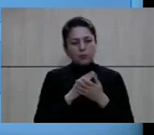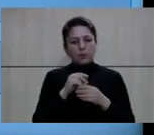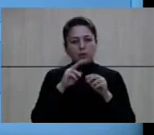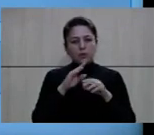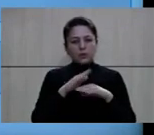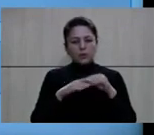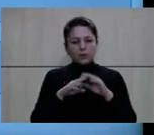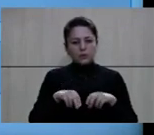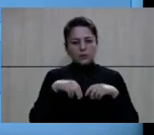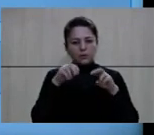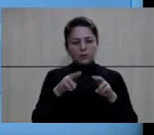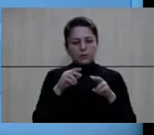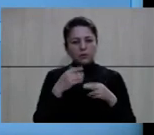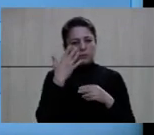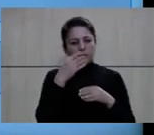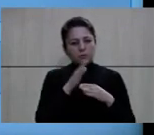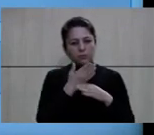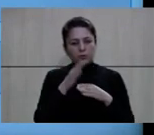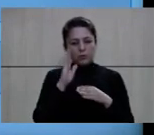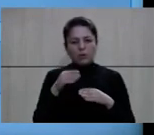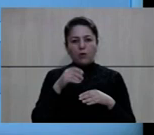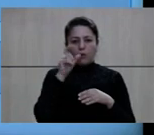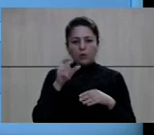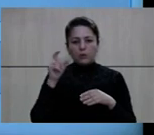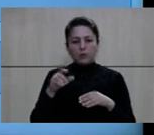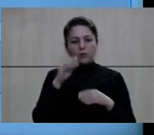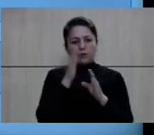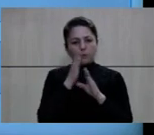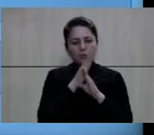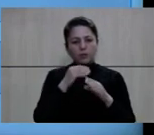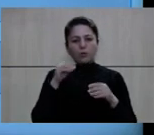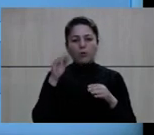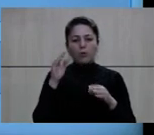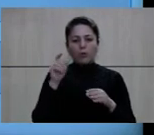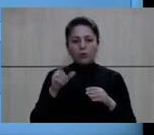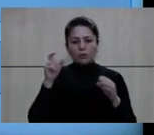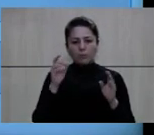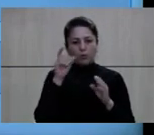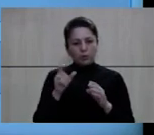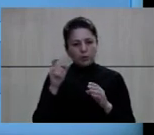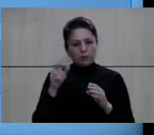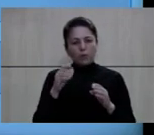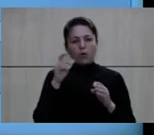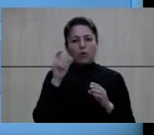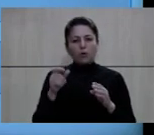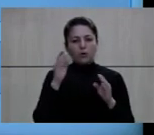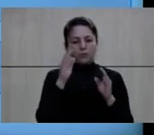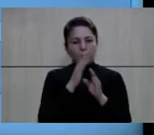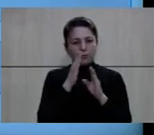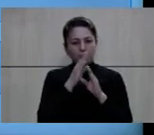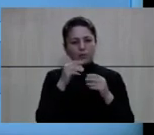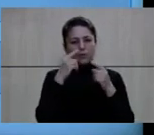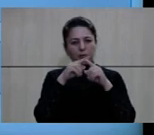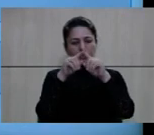Kasb tiplari 5 turga bo'linadi. Odam tabiat, odam texnika, odam odam, odam belgilar tizimi, odam